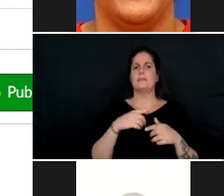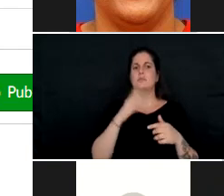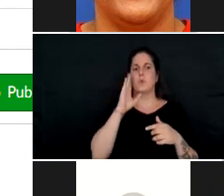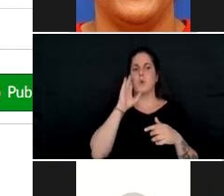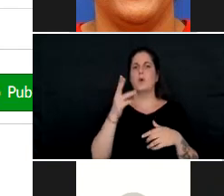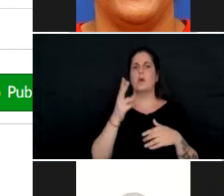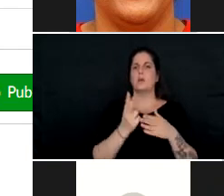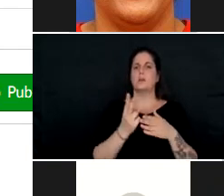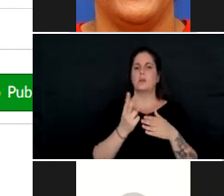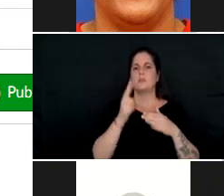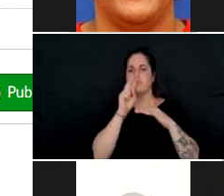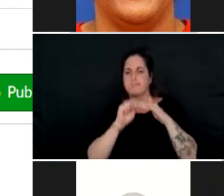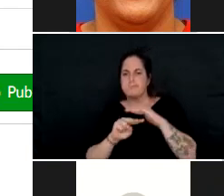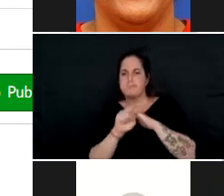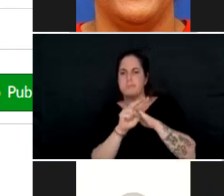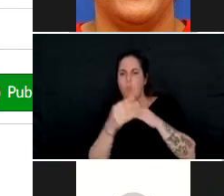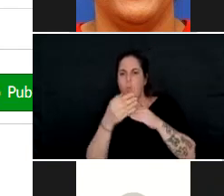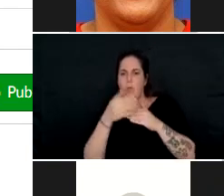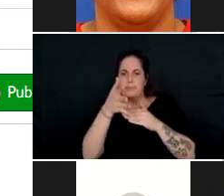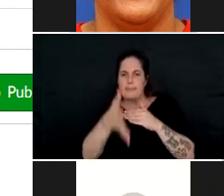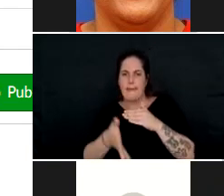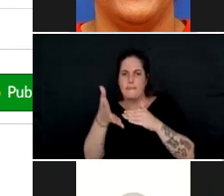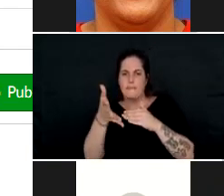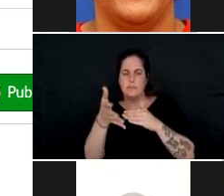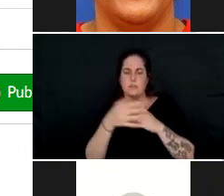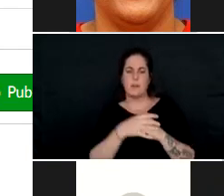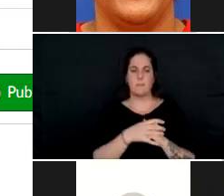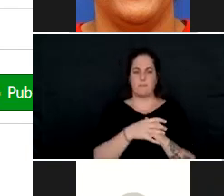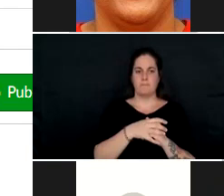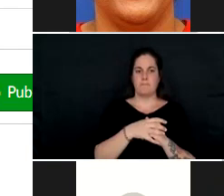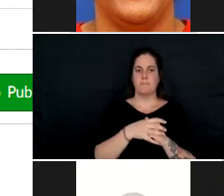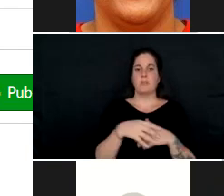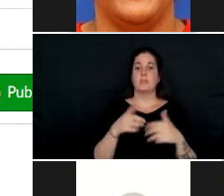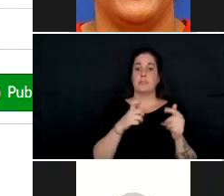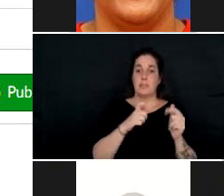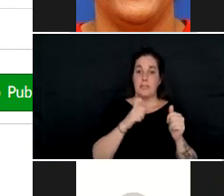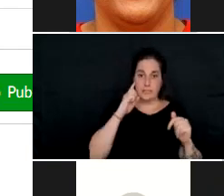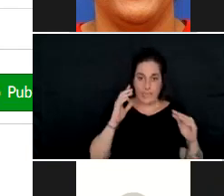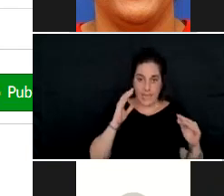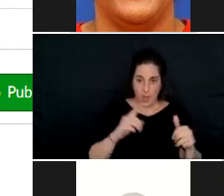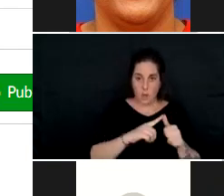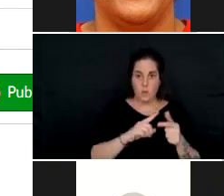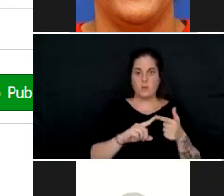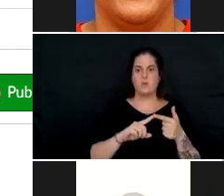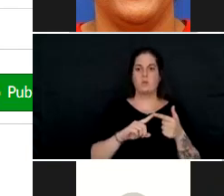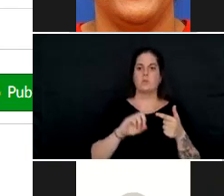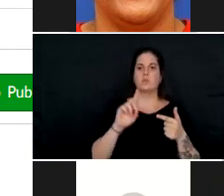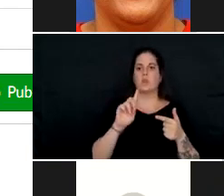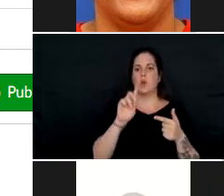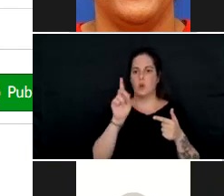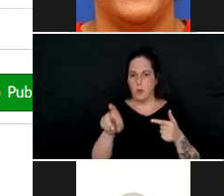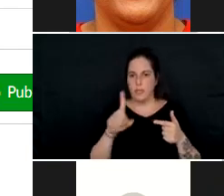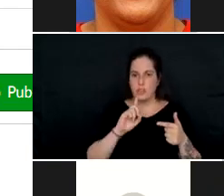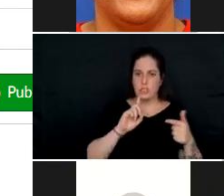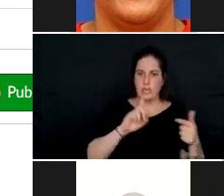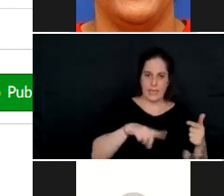Okay. So Wednesday, we'll look at the speed of sound, do a Q&A on the project. We'll take